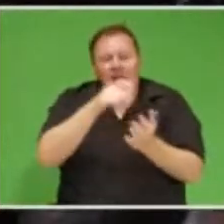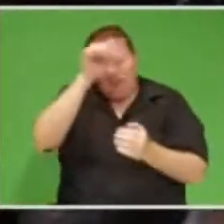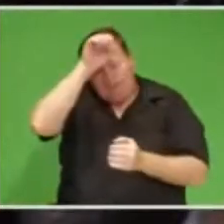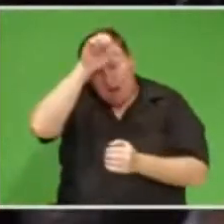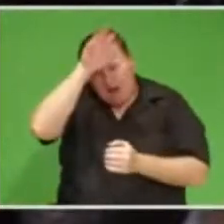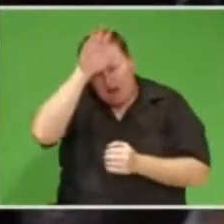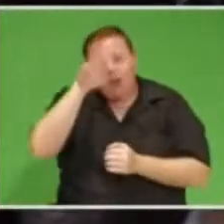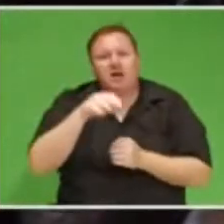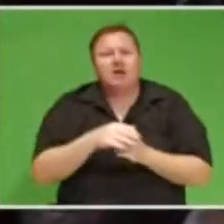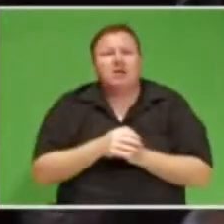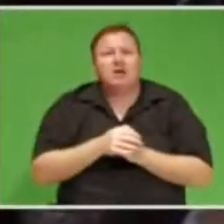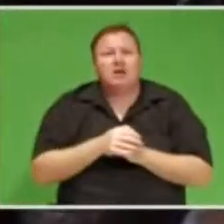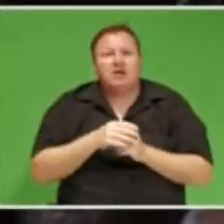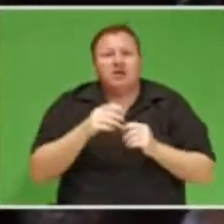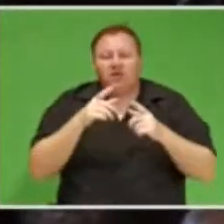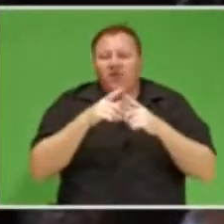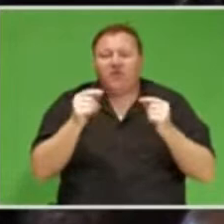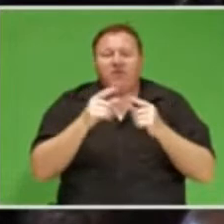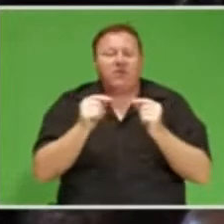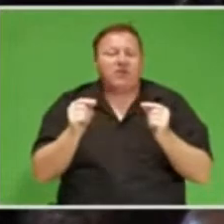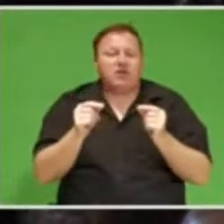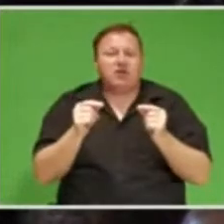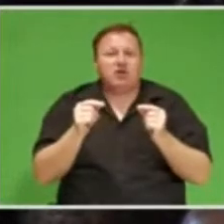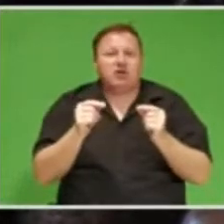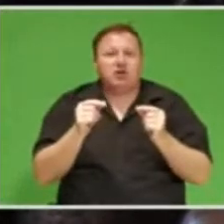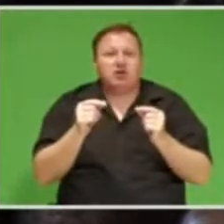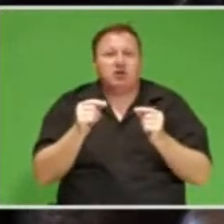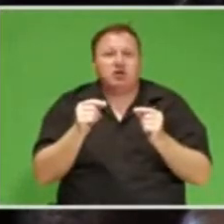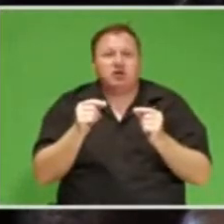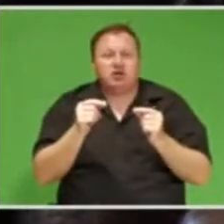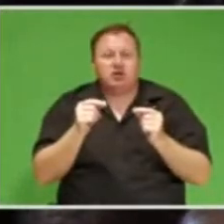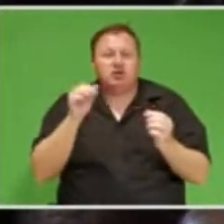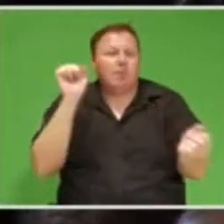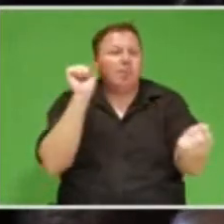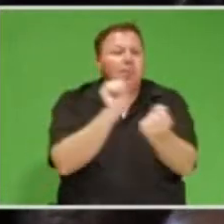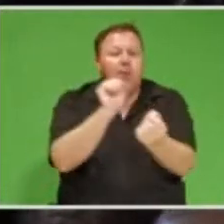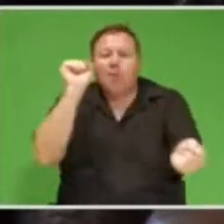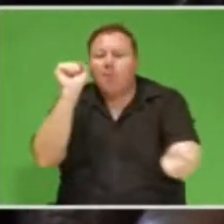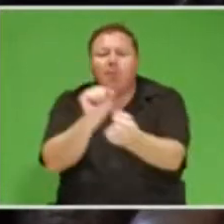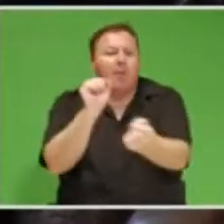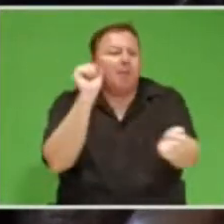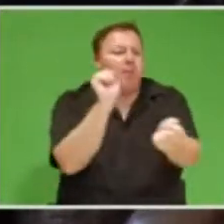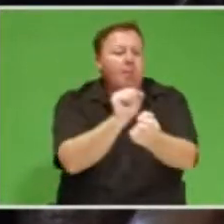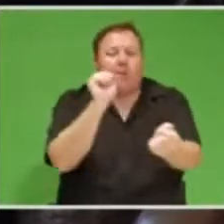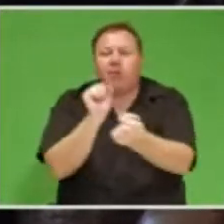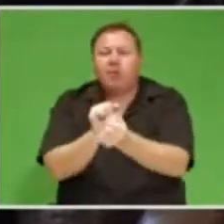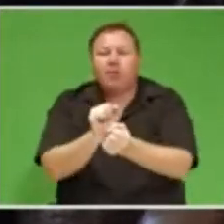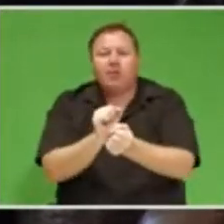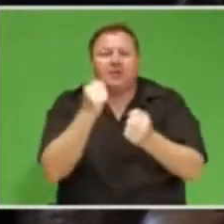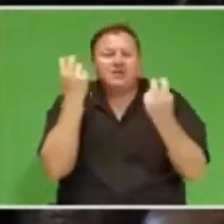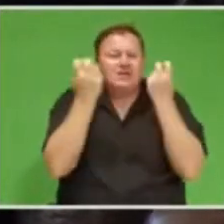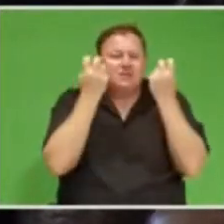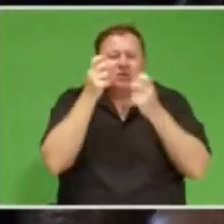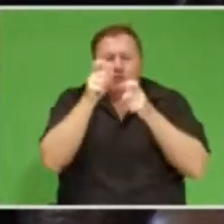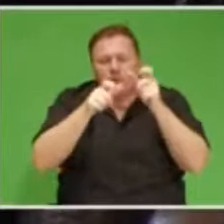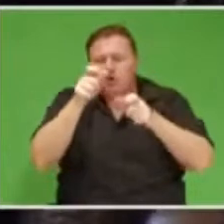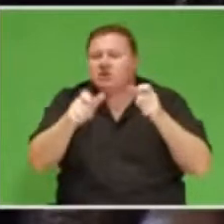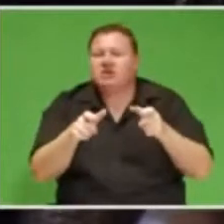breakthroughs, arresting dozens of suspects and achieving several